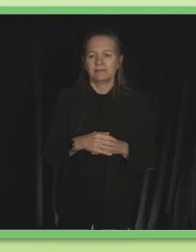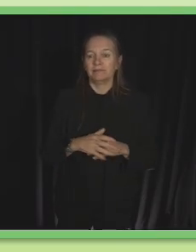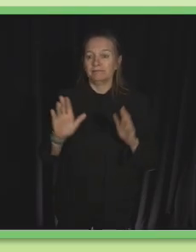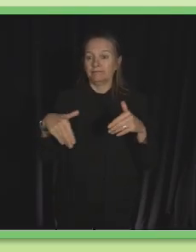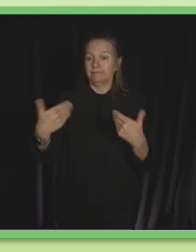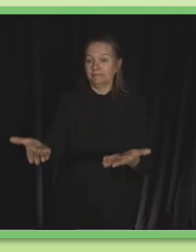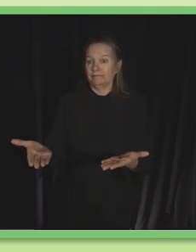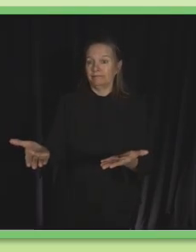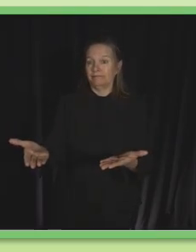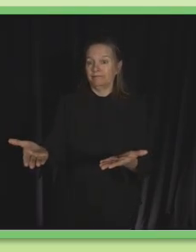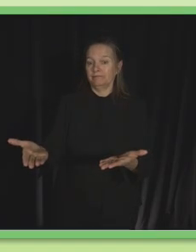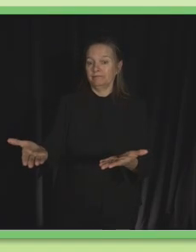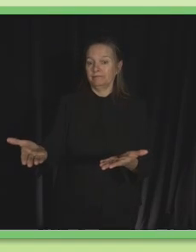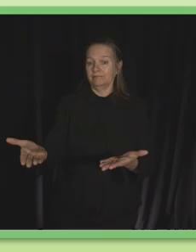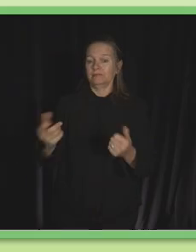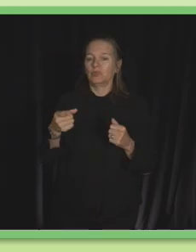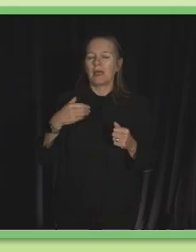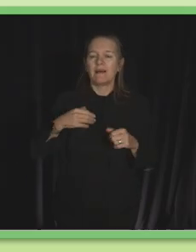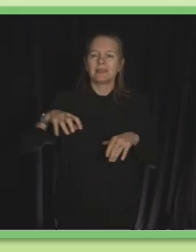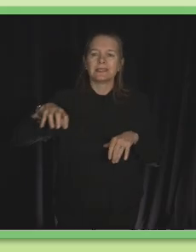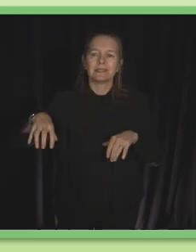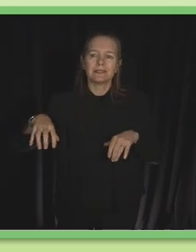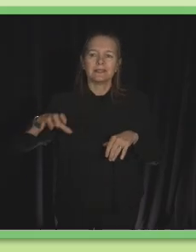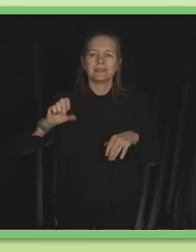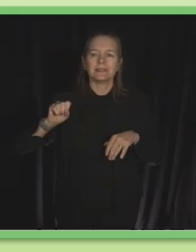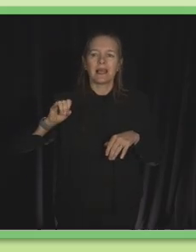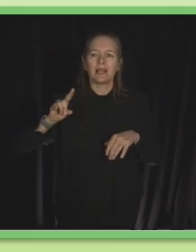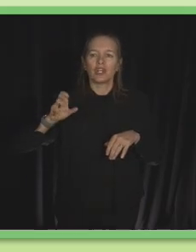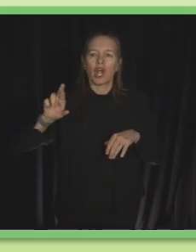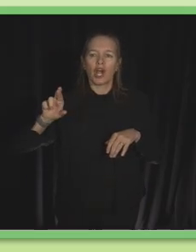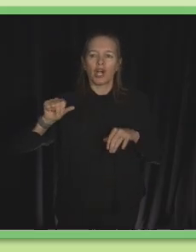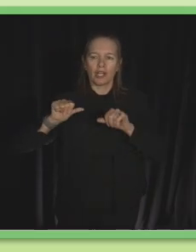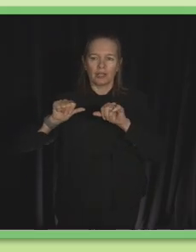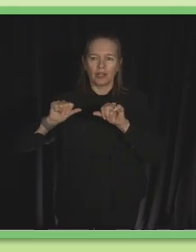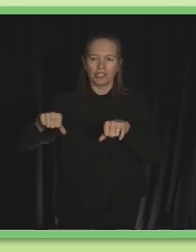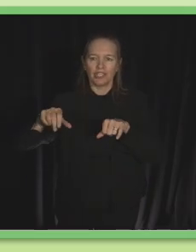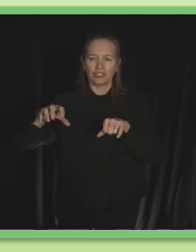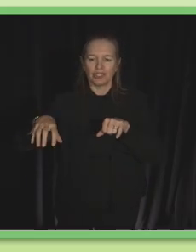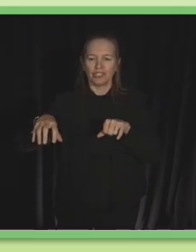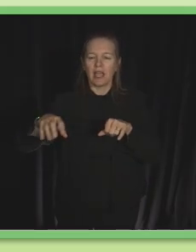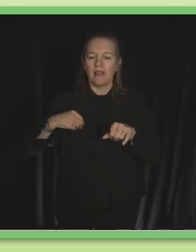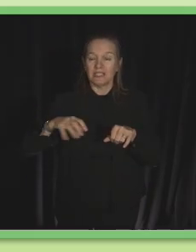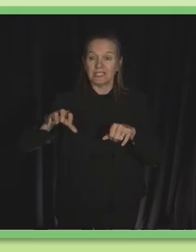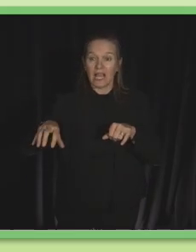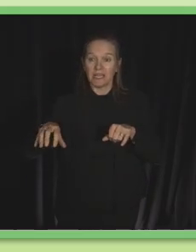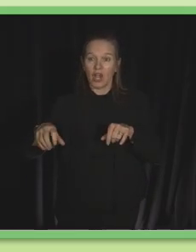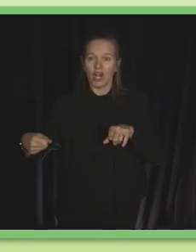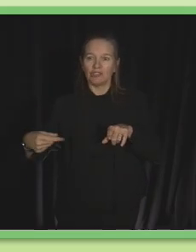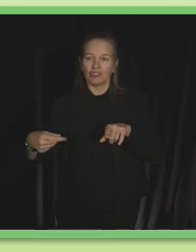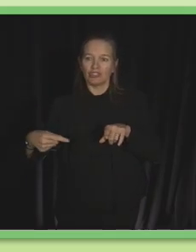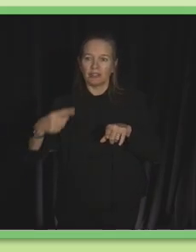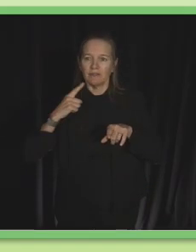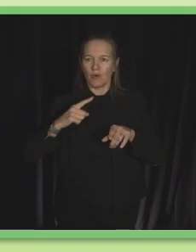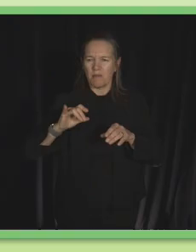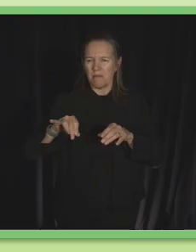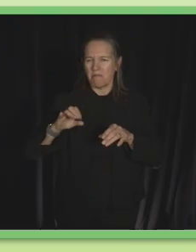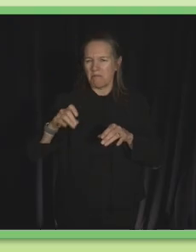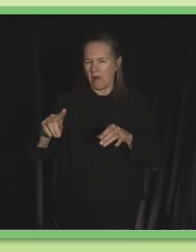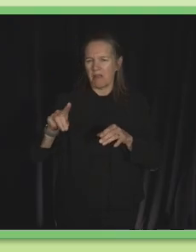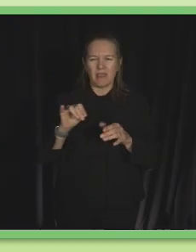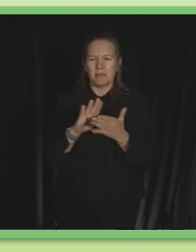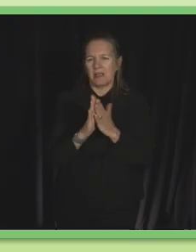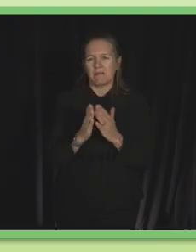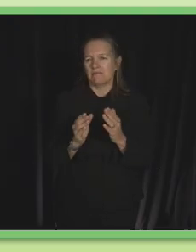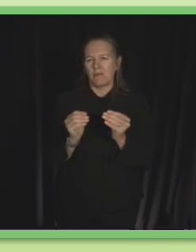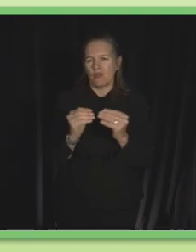tax. You have sidecar architectures, which is basically a sidecar injected per pod, become too expensive and complex as you